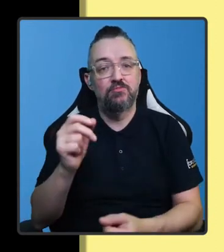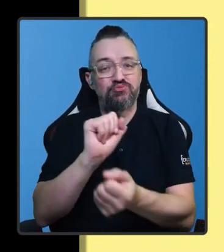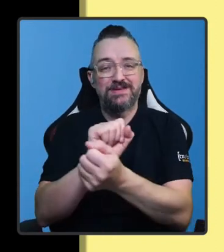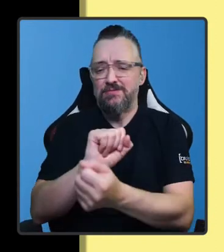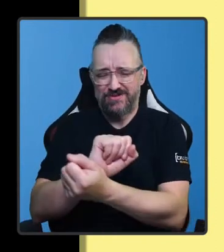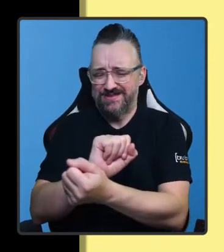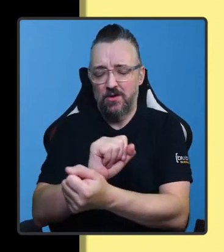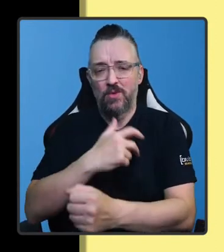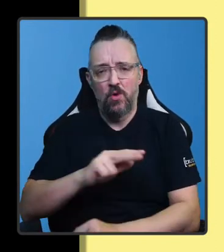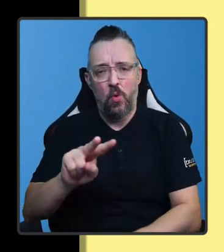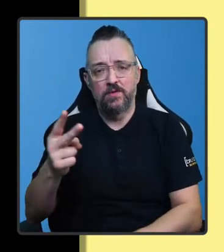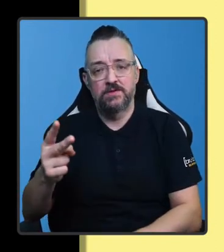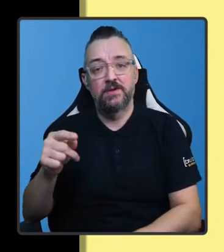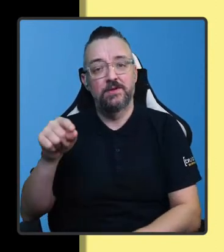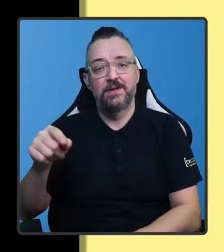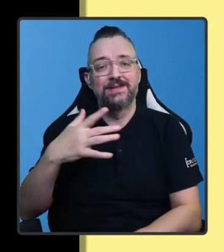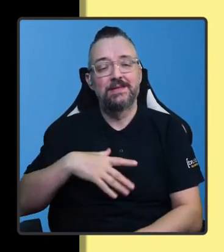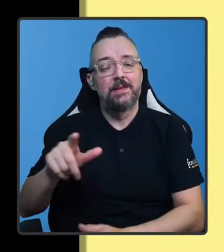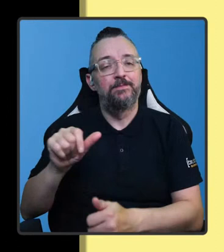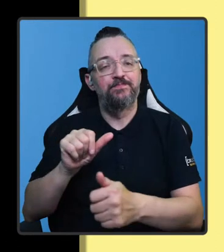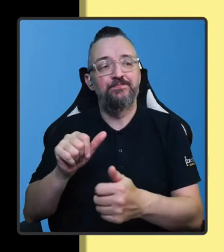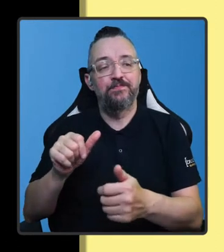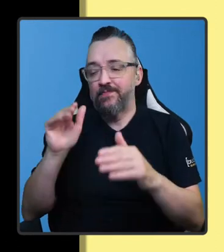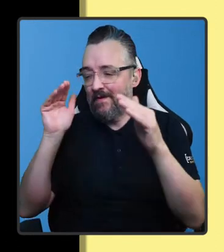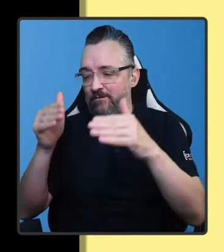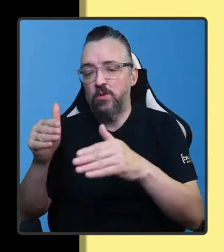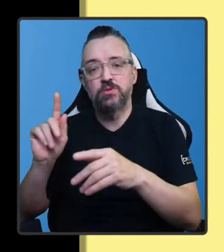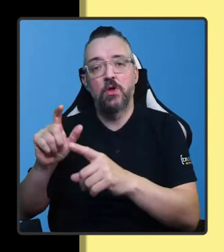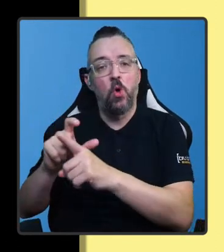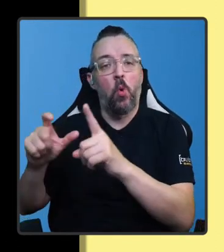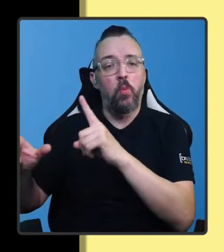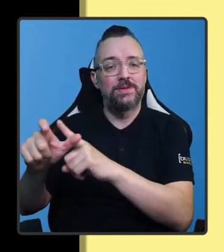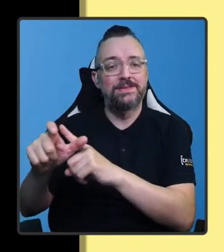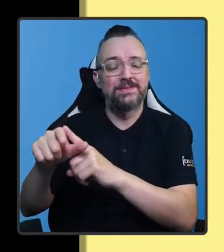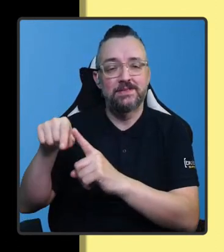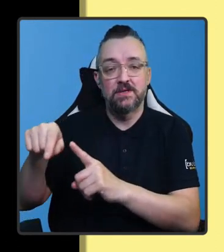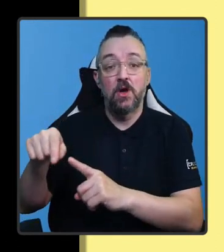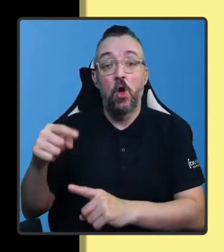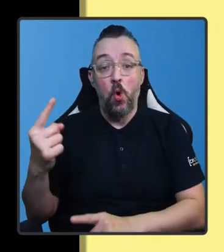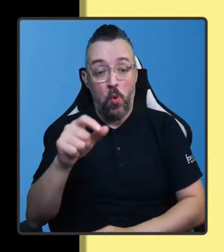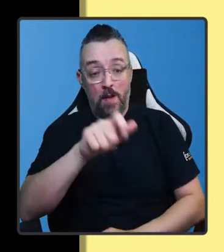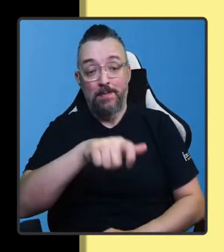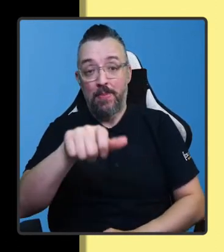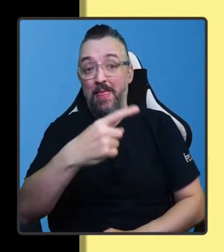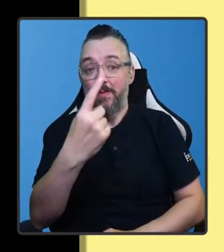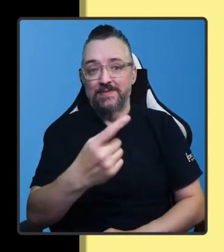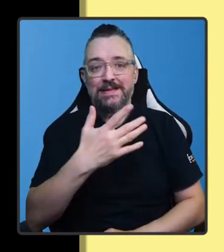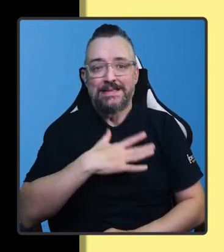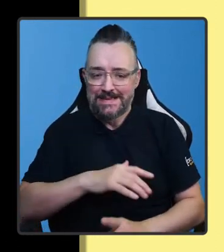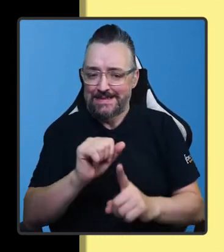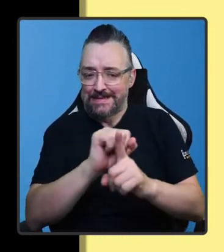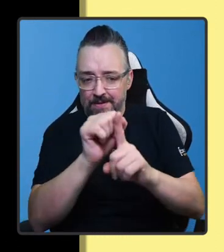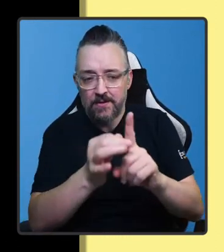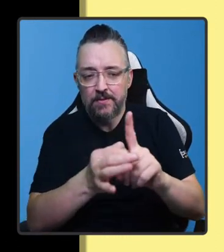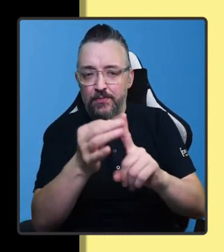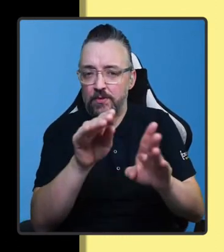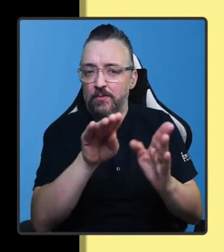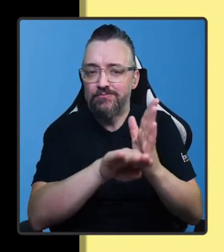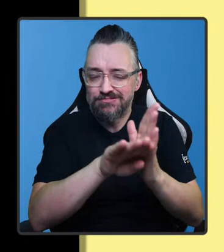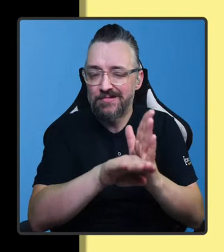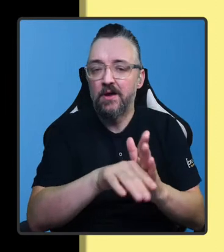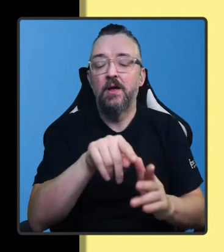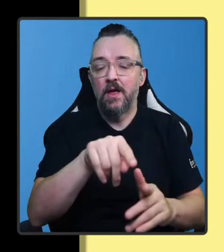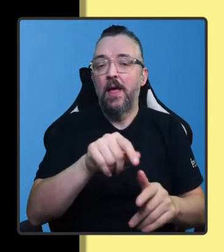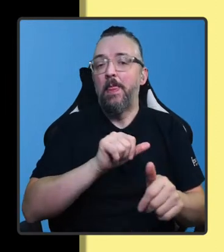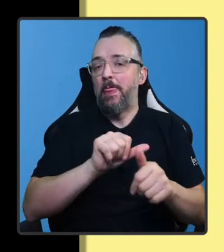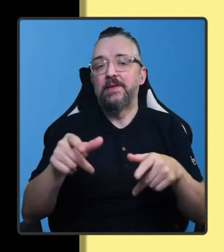best interests of our communities and those who need the rehabilitation themselves. This is the best way forward for